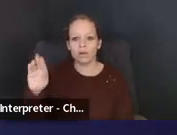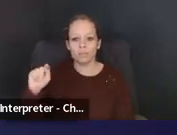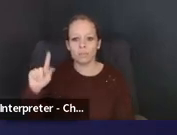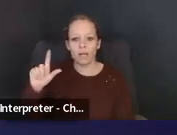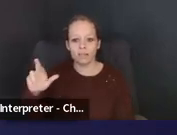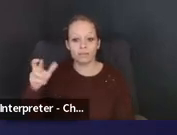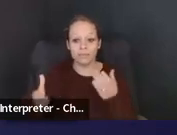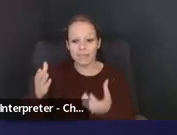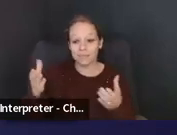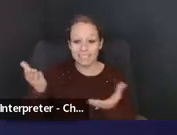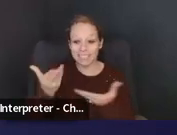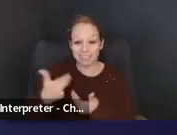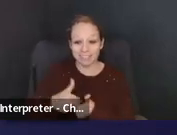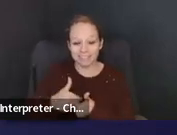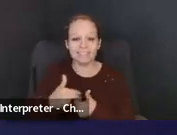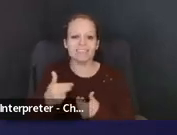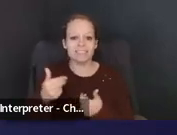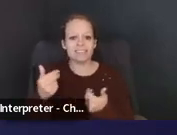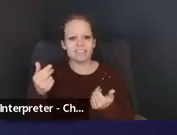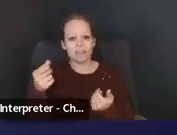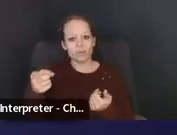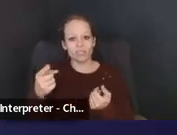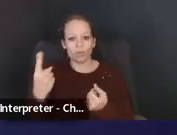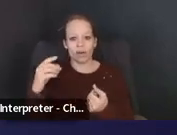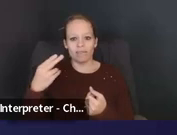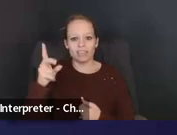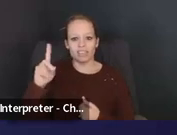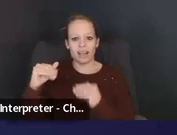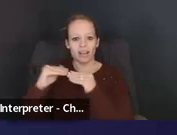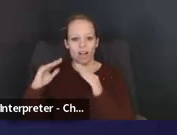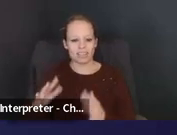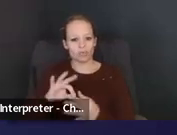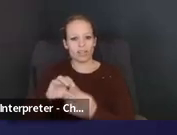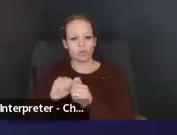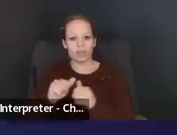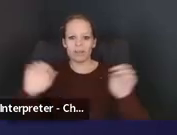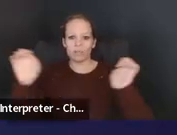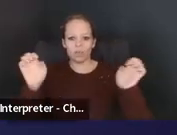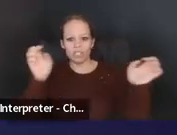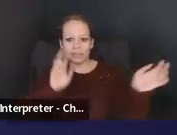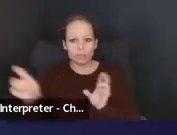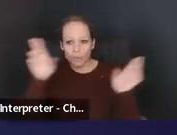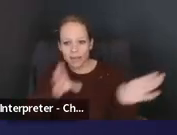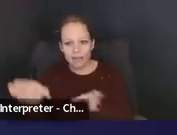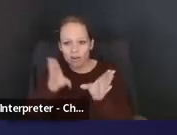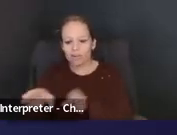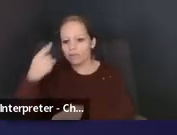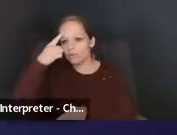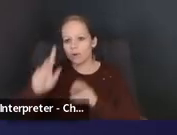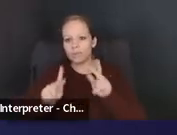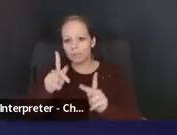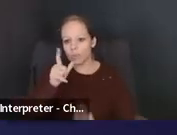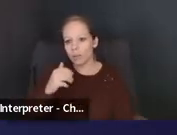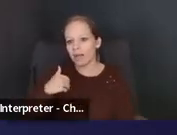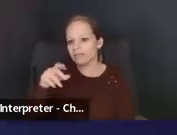our HDI colleagues, related to emergency preparedness for people with disabilities. A very